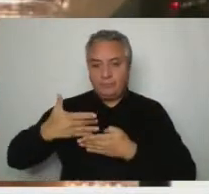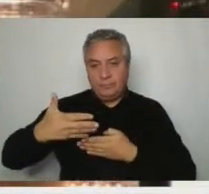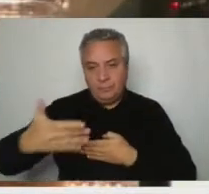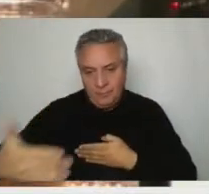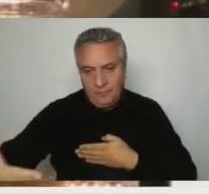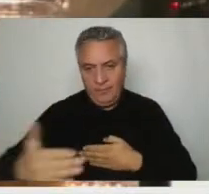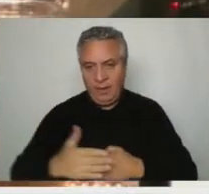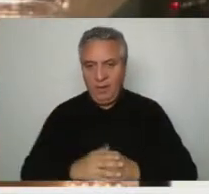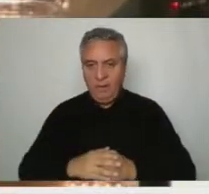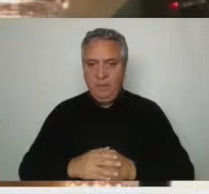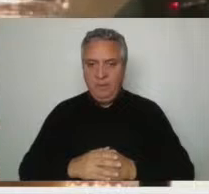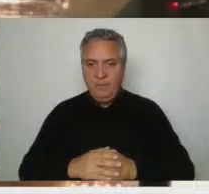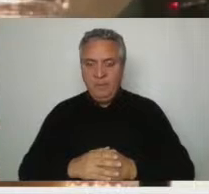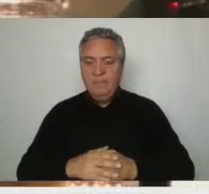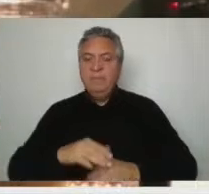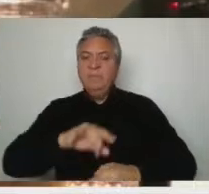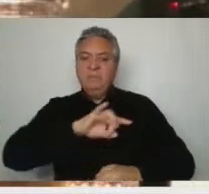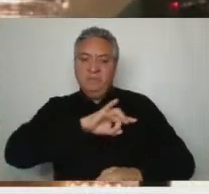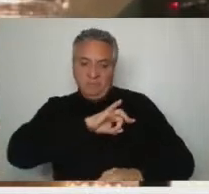lifespan.